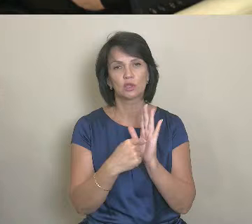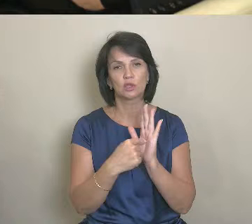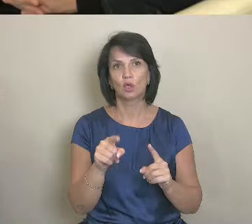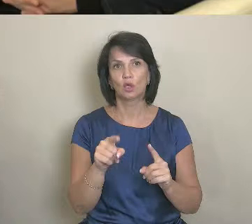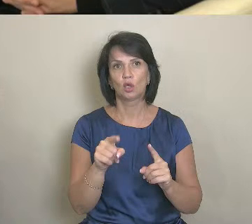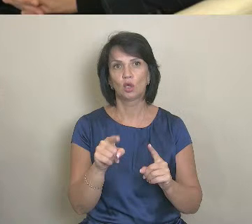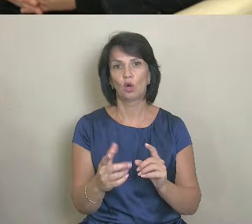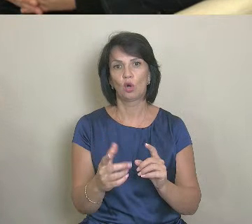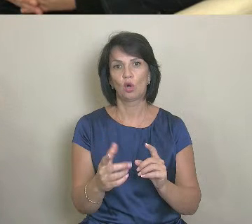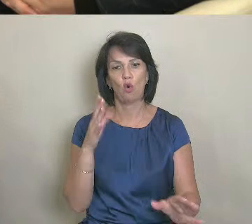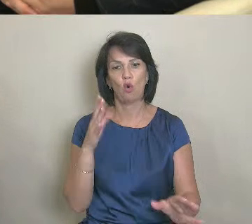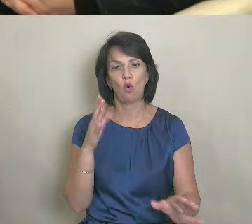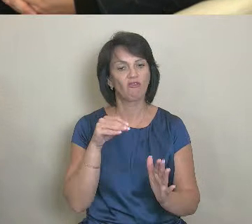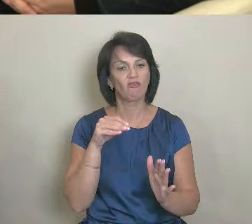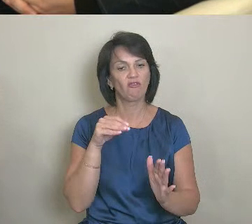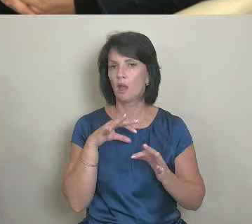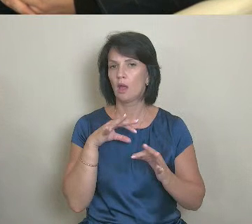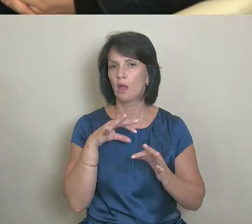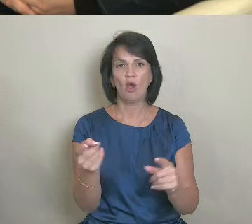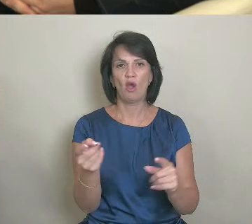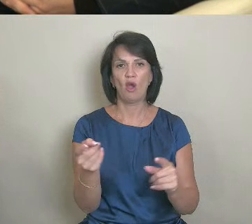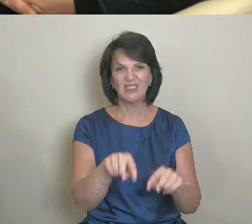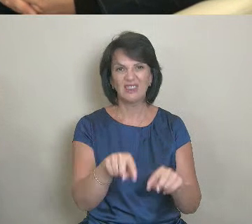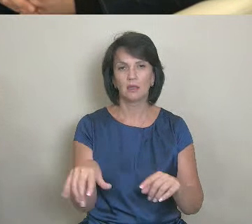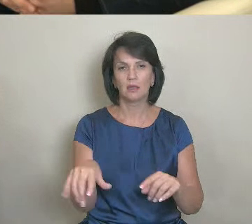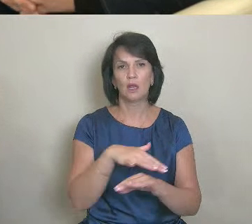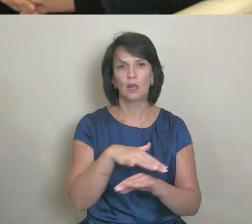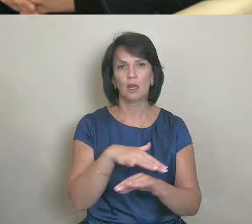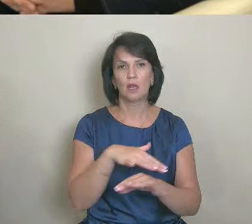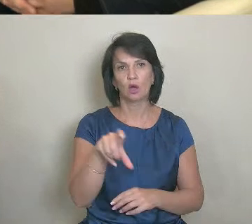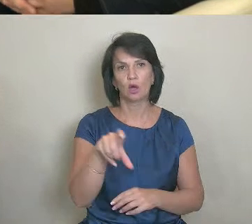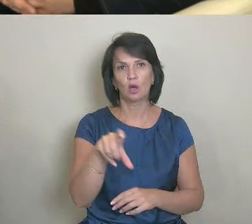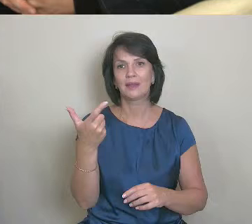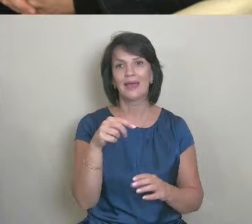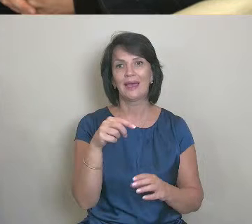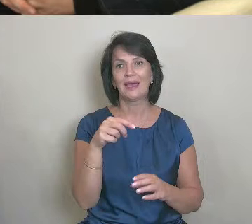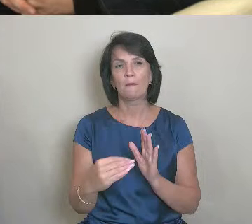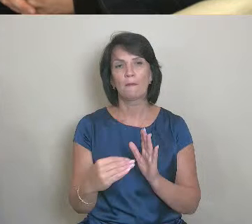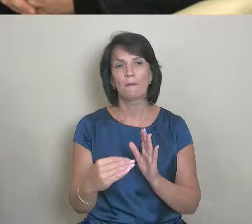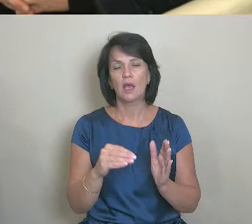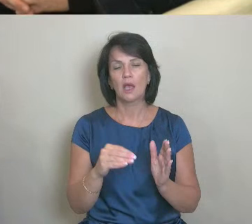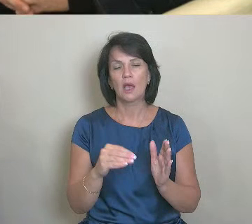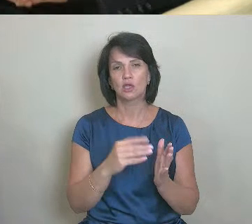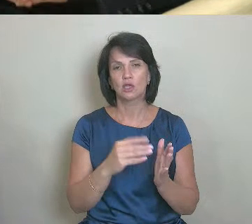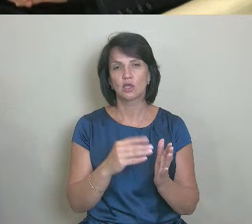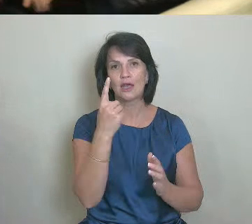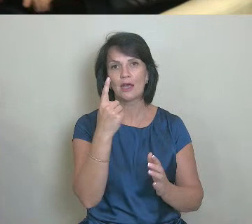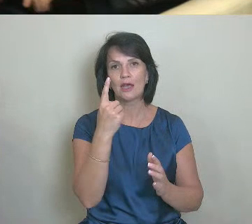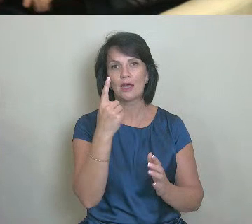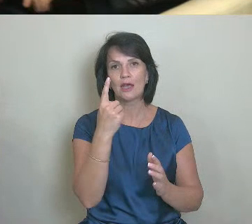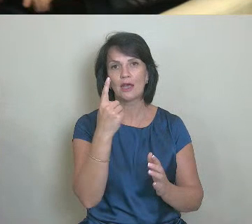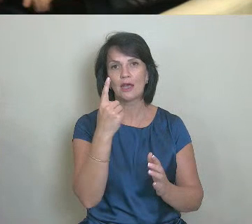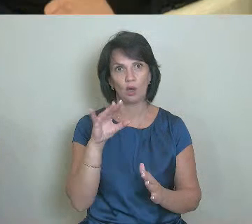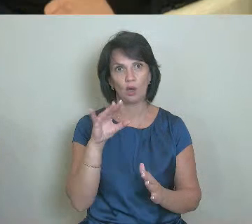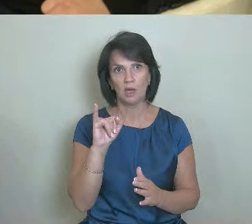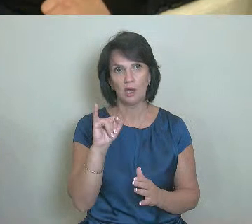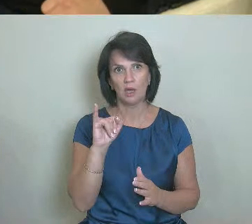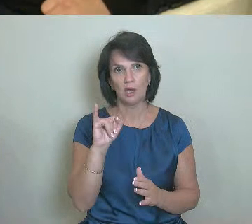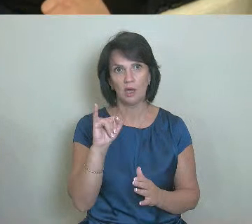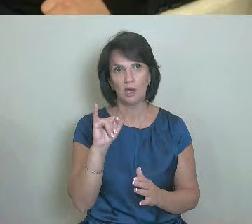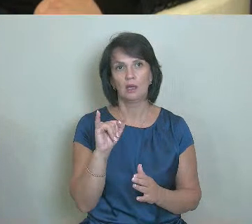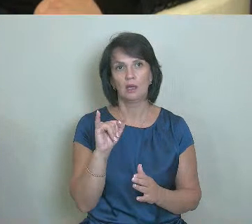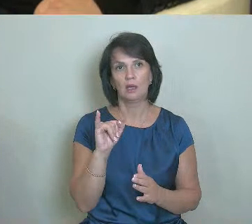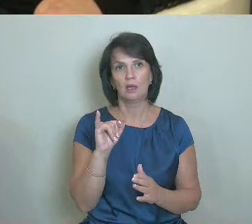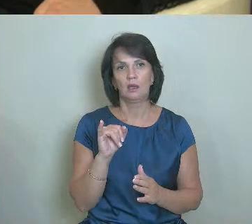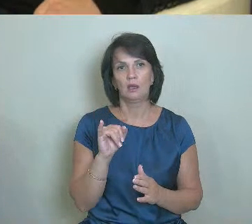the resolution, where it says that regular elections are not conducted in the territorial communities where